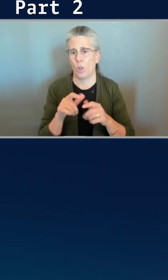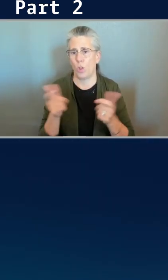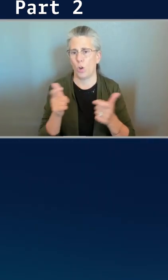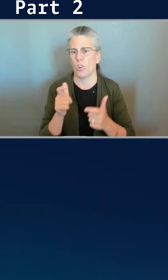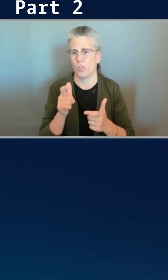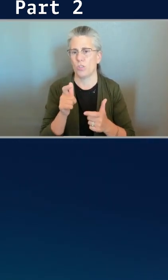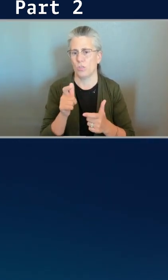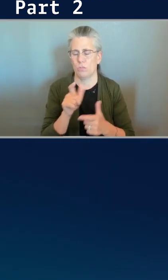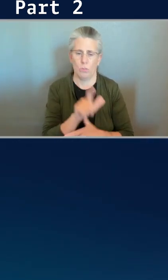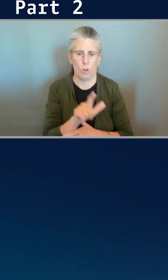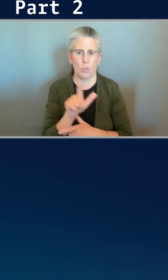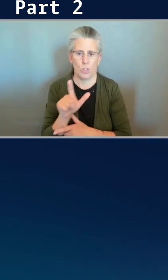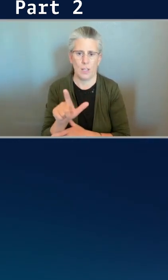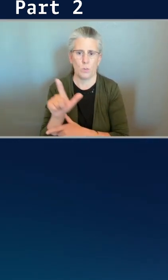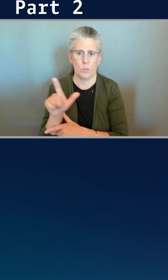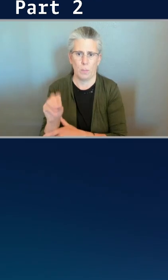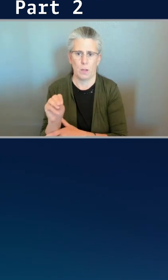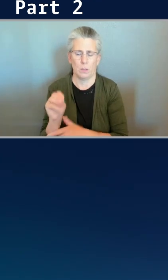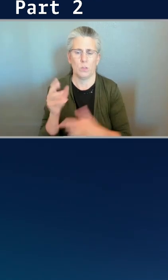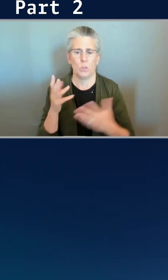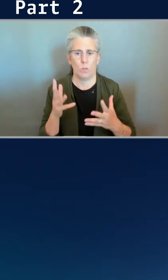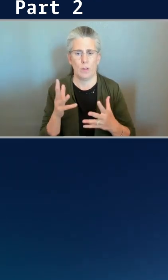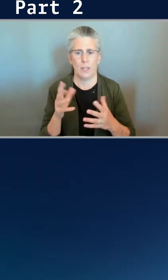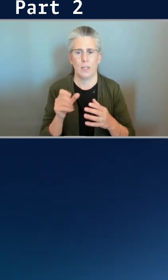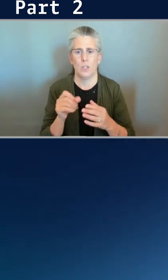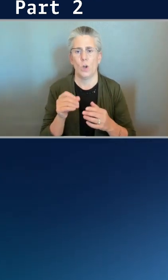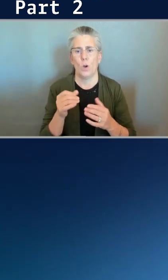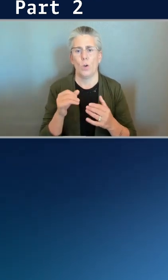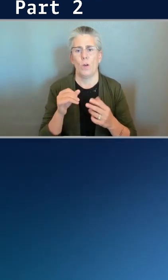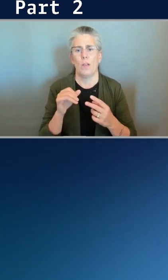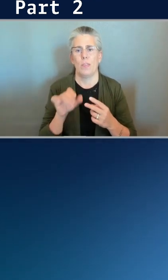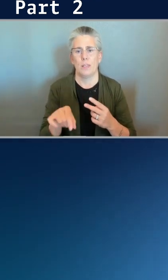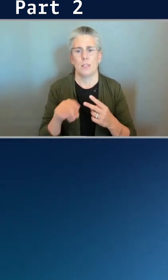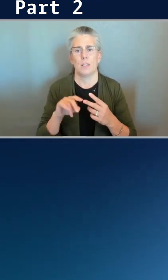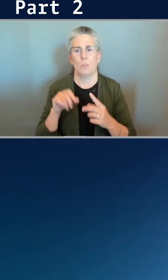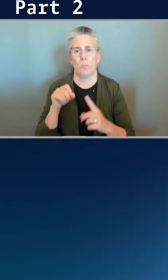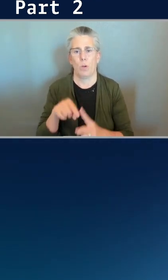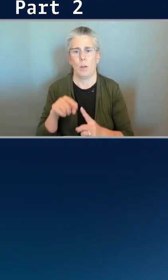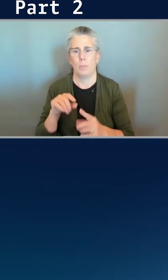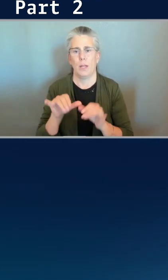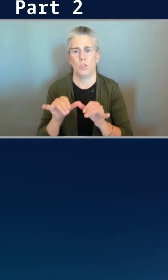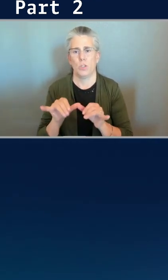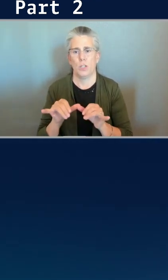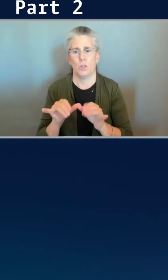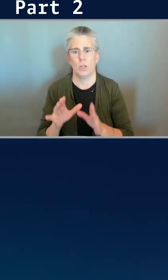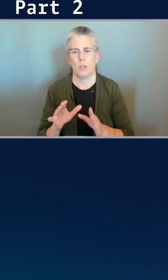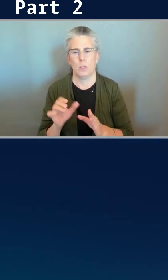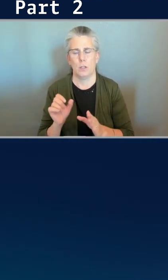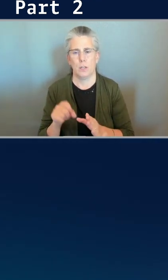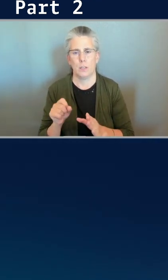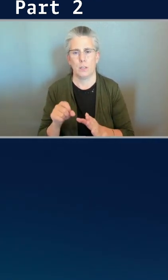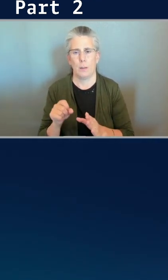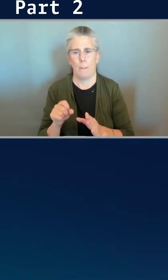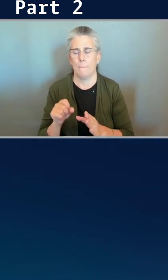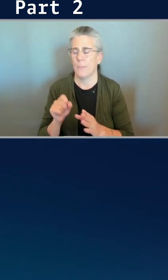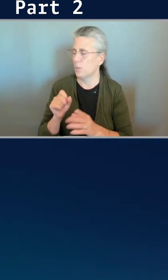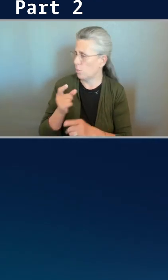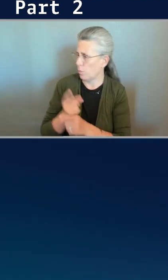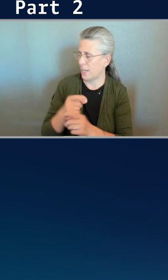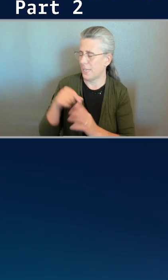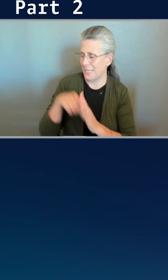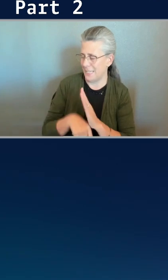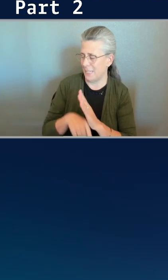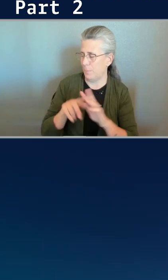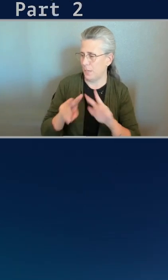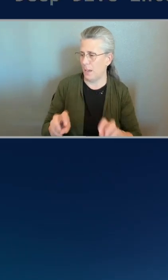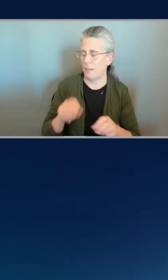two episodes here, with the second focus date being the prompt engineering. So, yeah. Yeah, so deep dive into LLMs, or large